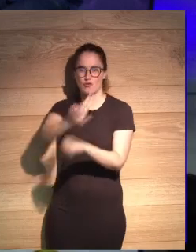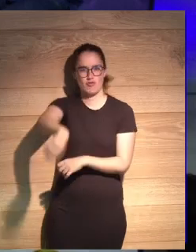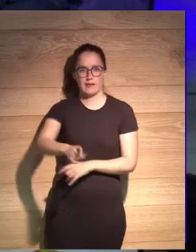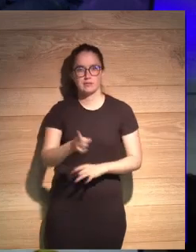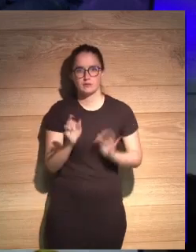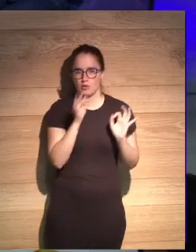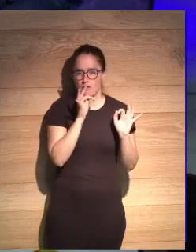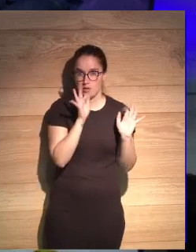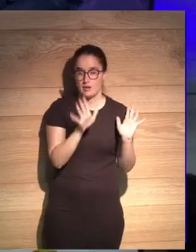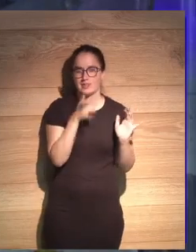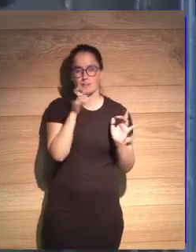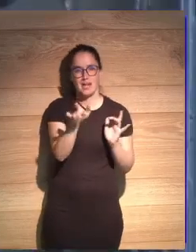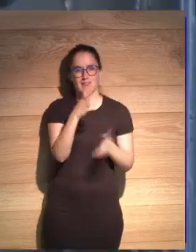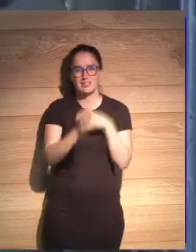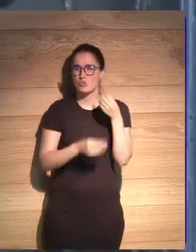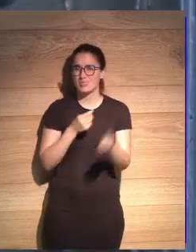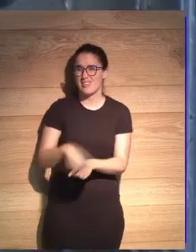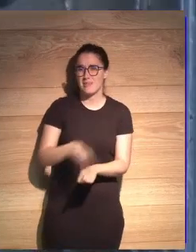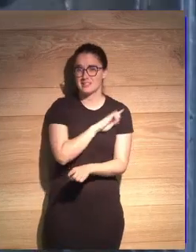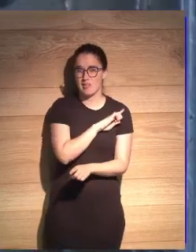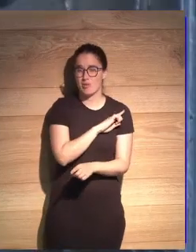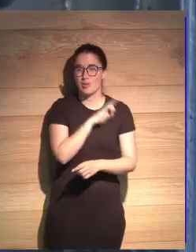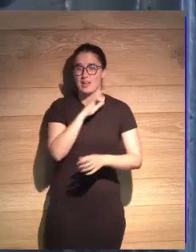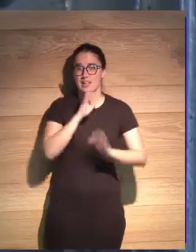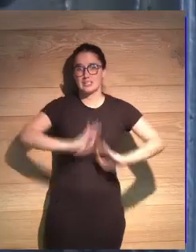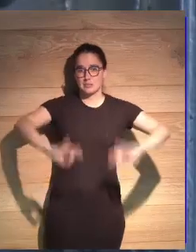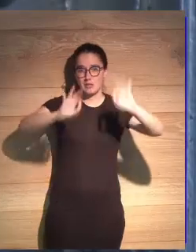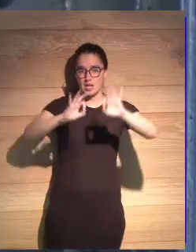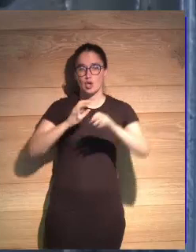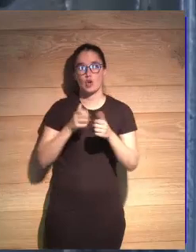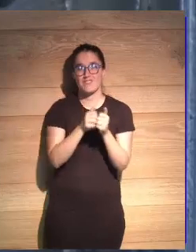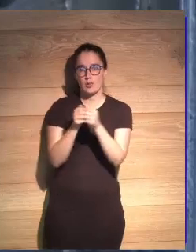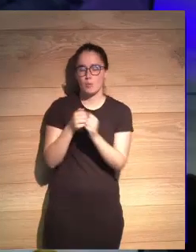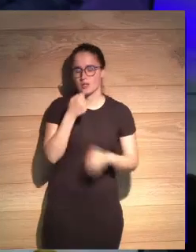don't classify as for addicts,